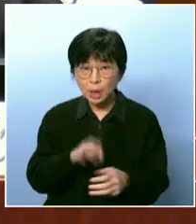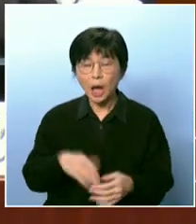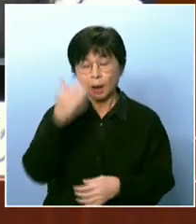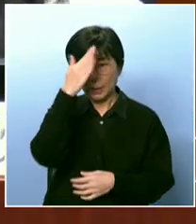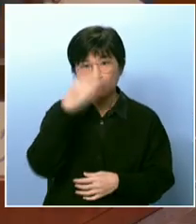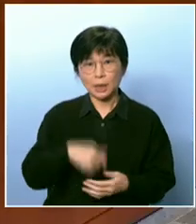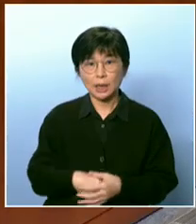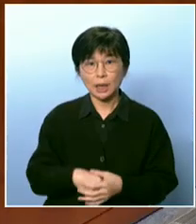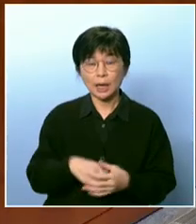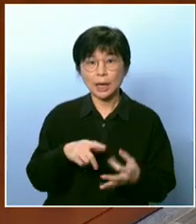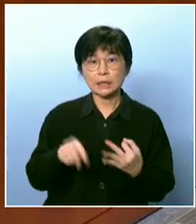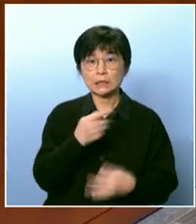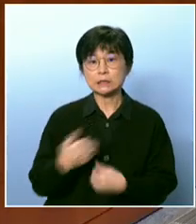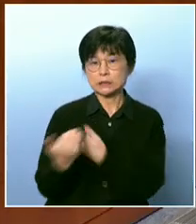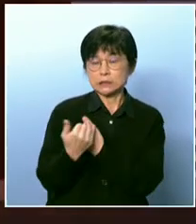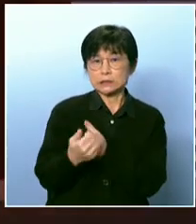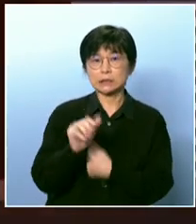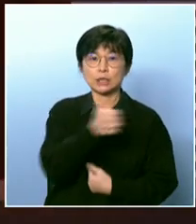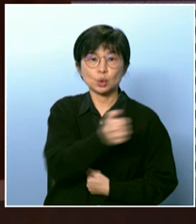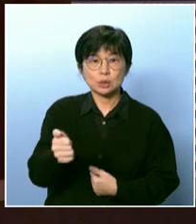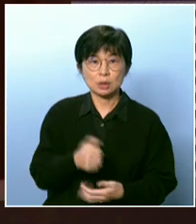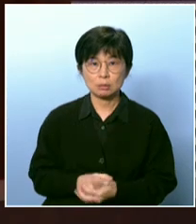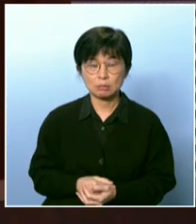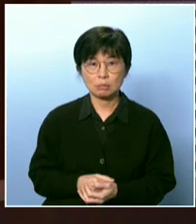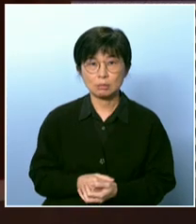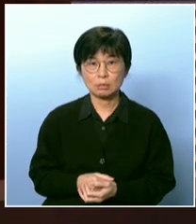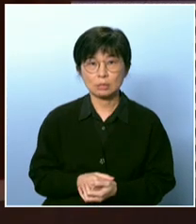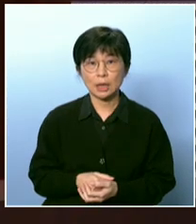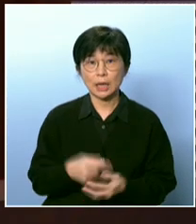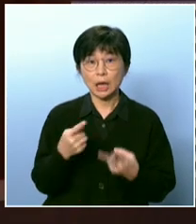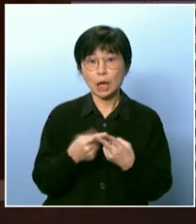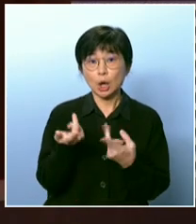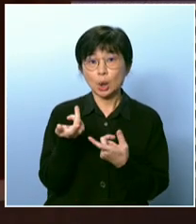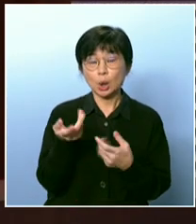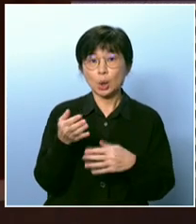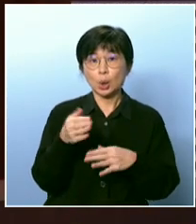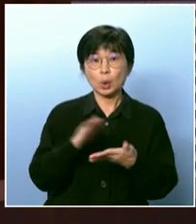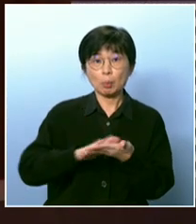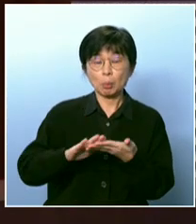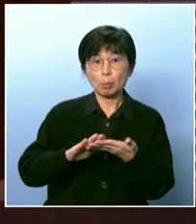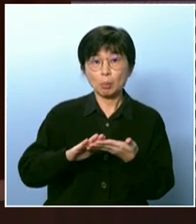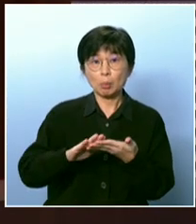asked by other members in terms of finance and your plans,